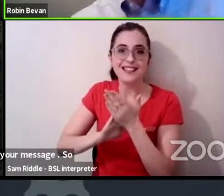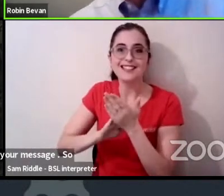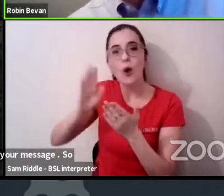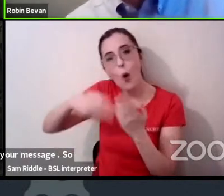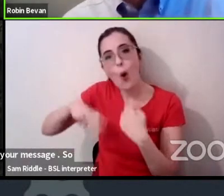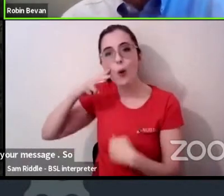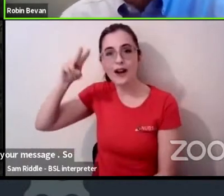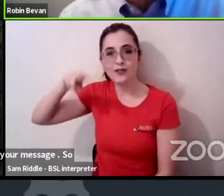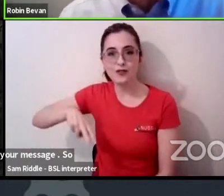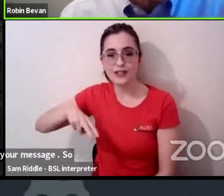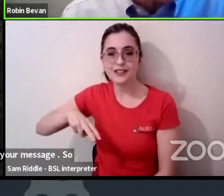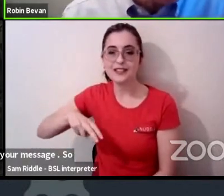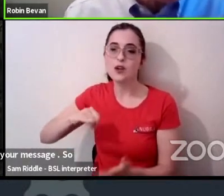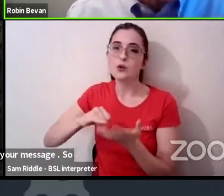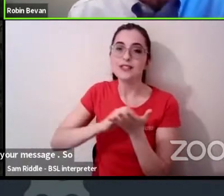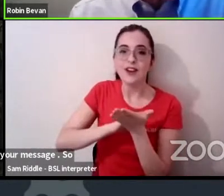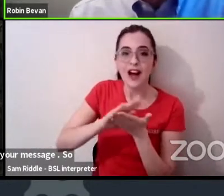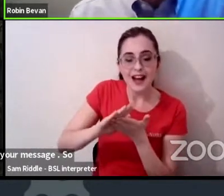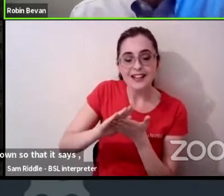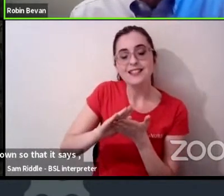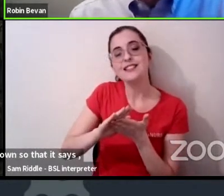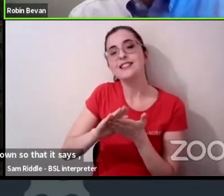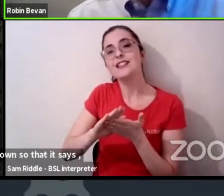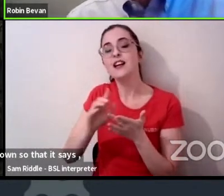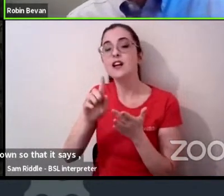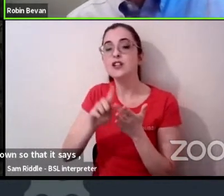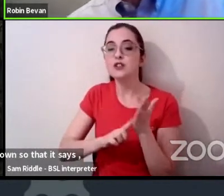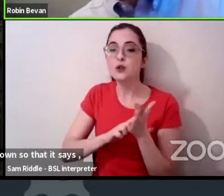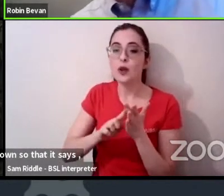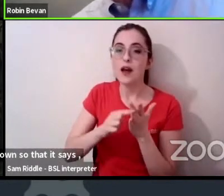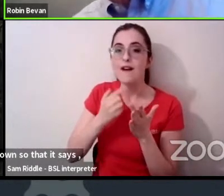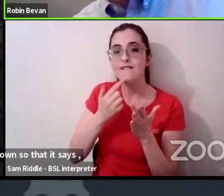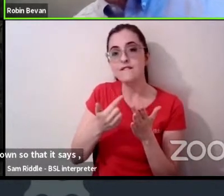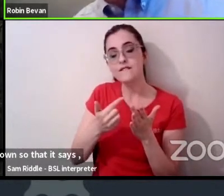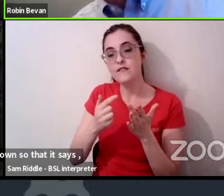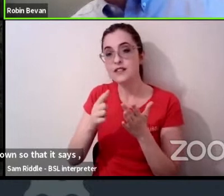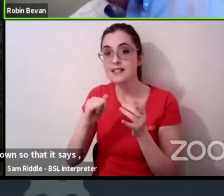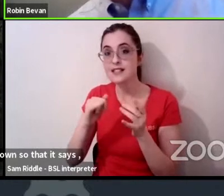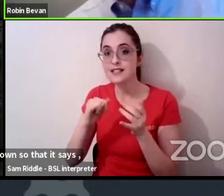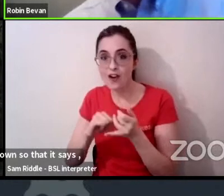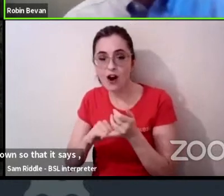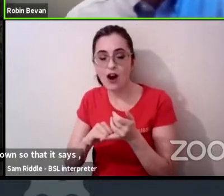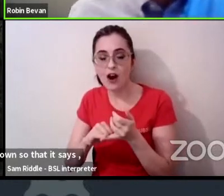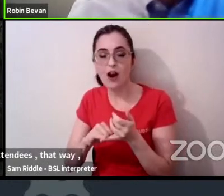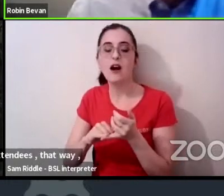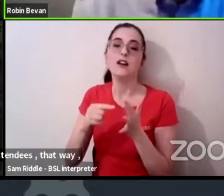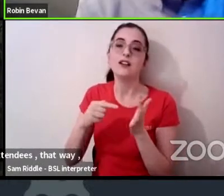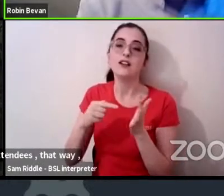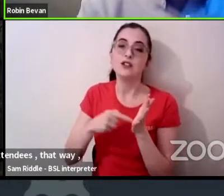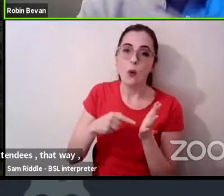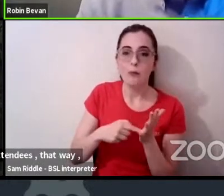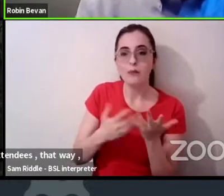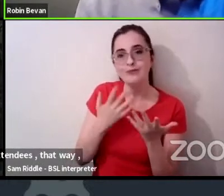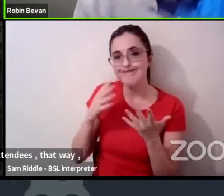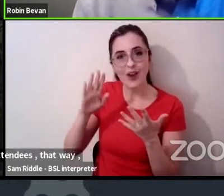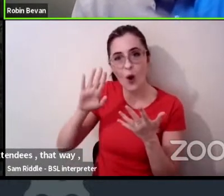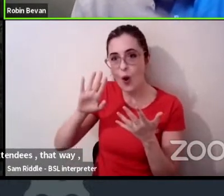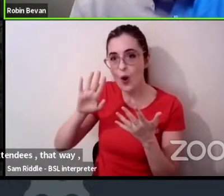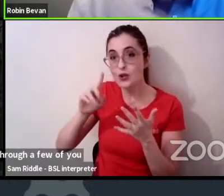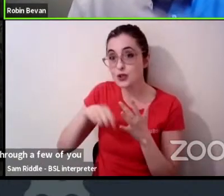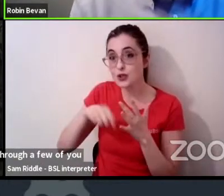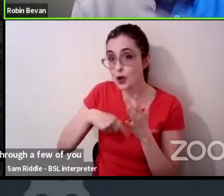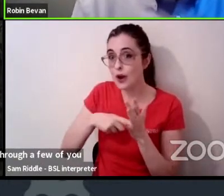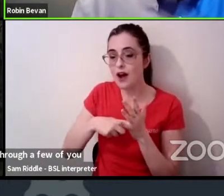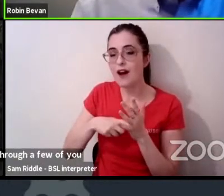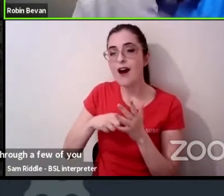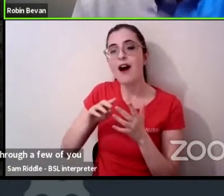you: Sabahat from Buckinghamshire, Julian from Exeter, Zoe from Hitchins, Sarah from Halifax, Tom from East Sussex, and Jonah